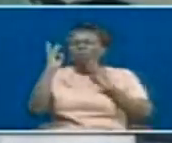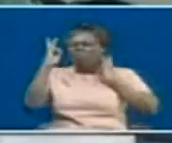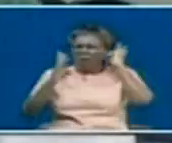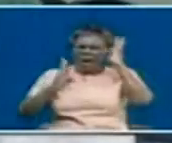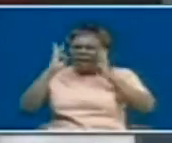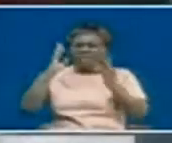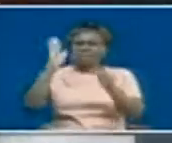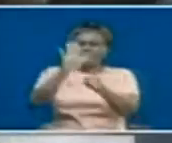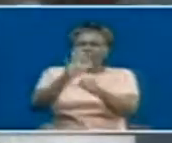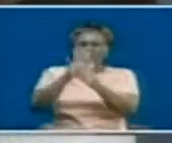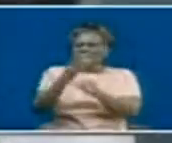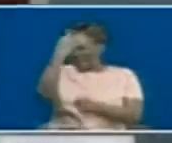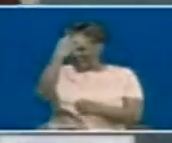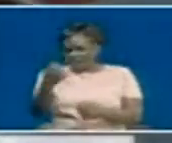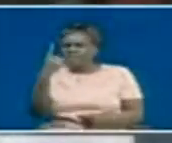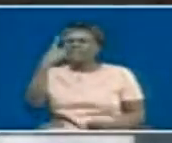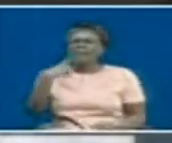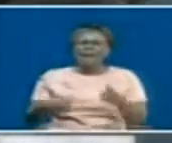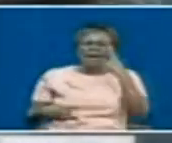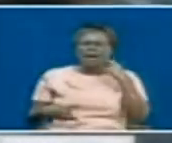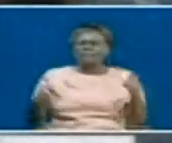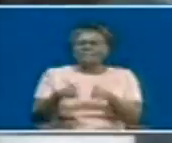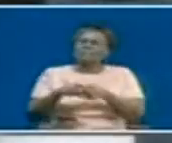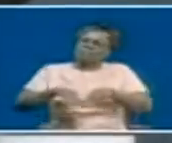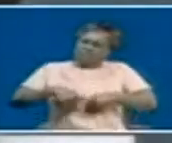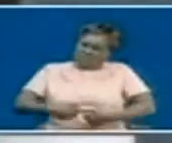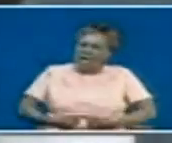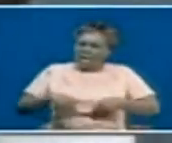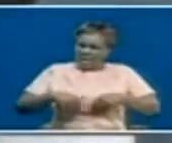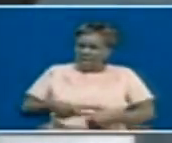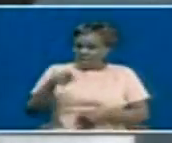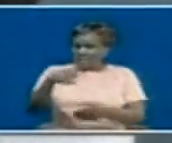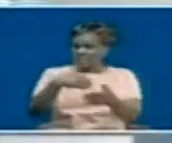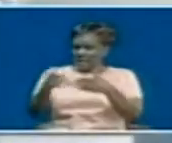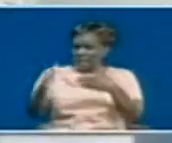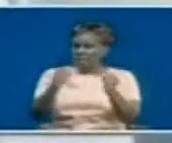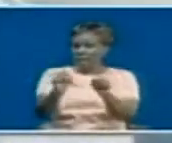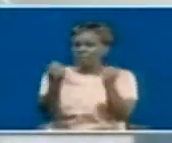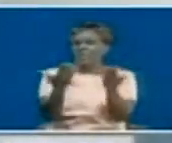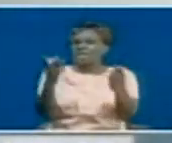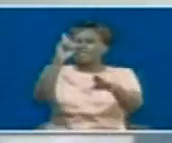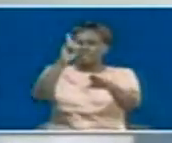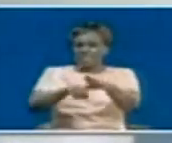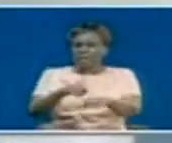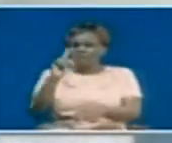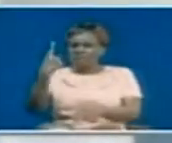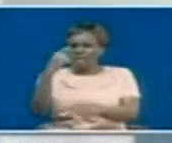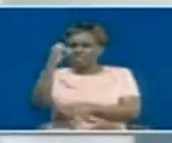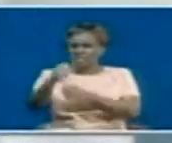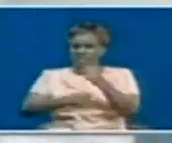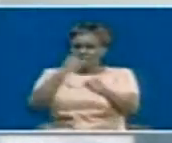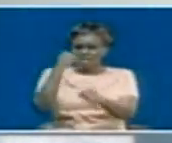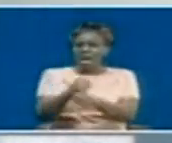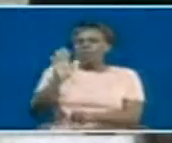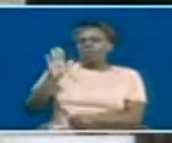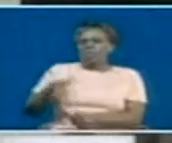worry, anger, crying, irritability and exhaustion. These symptoms can occur any time in the first year postpartum and may affect